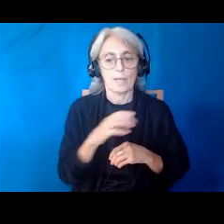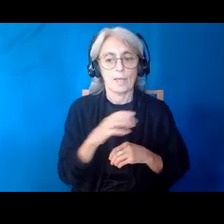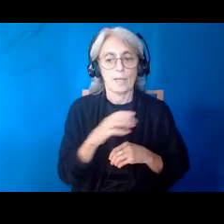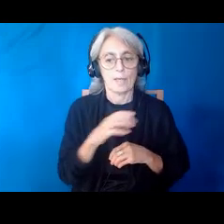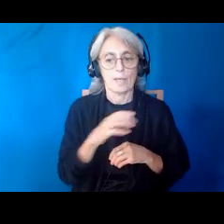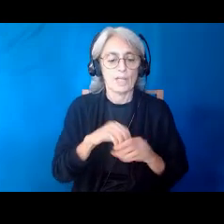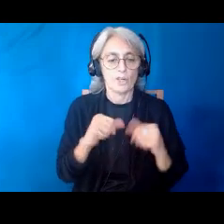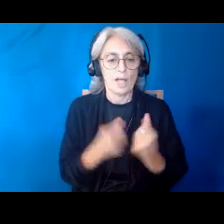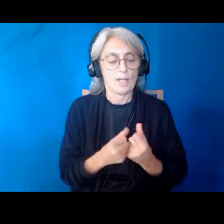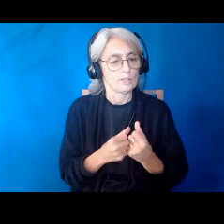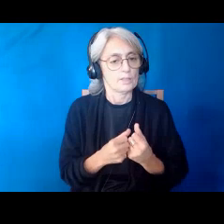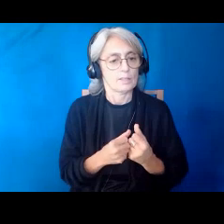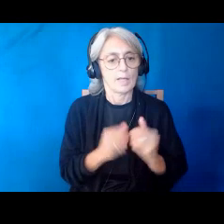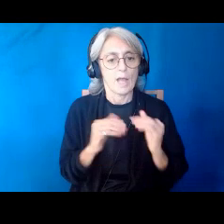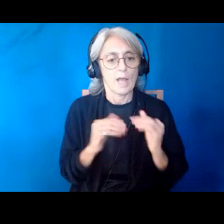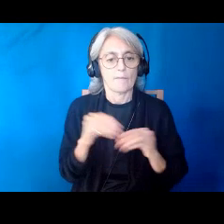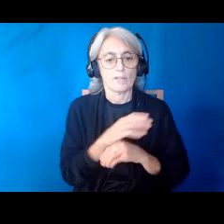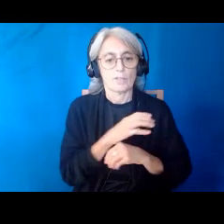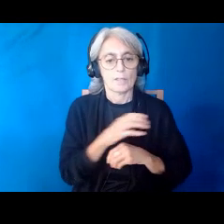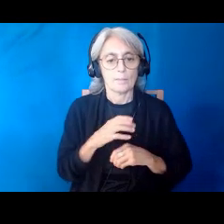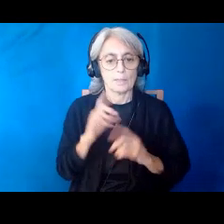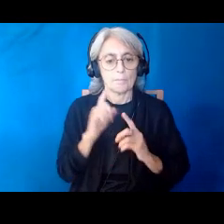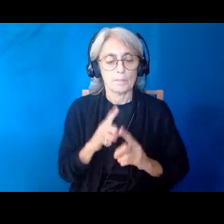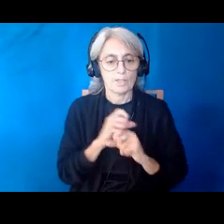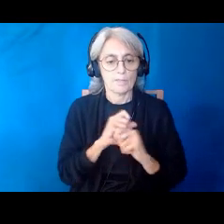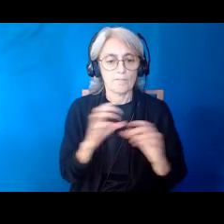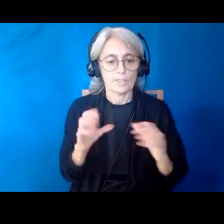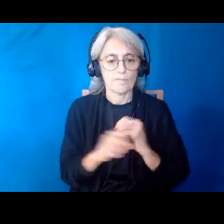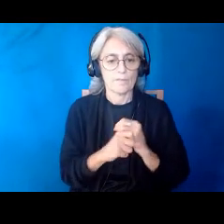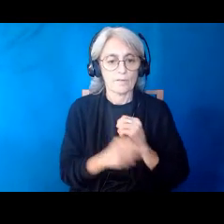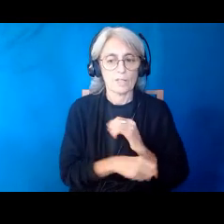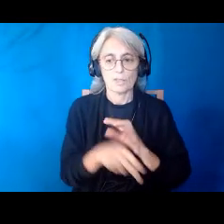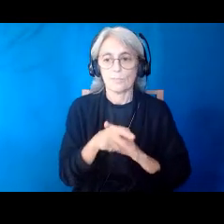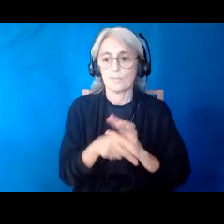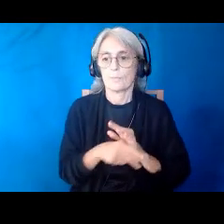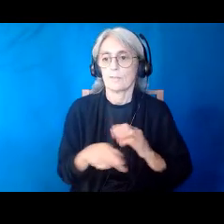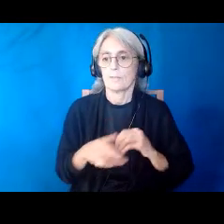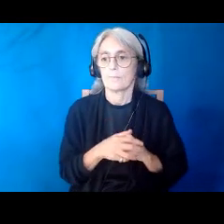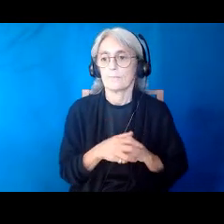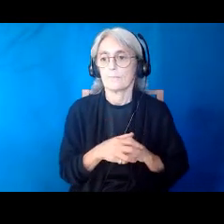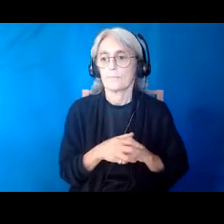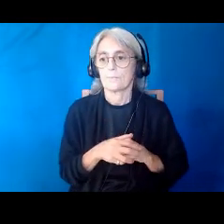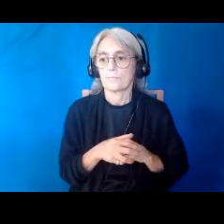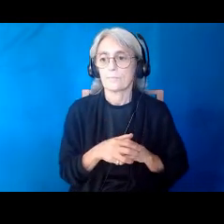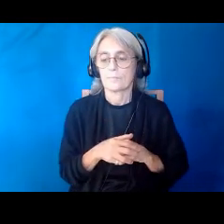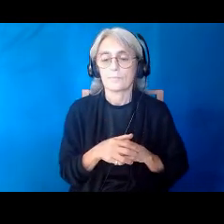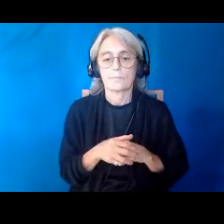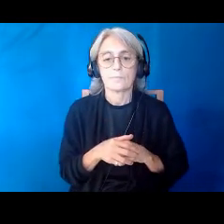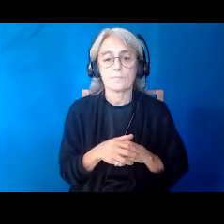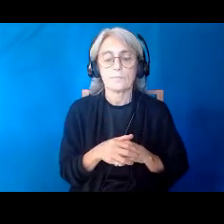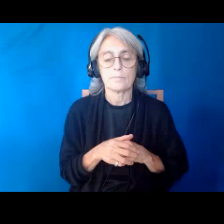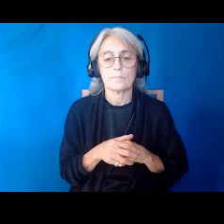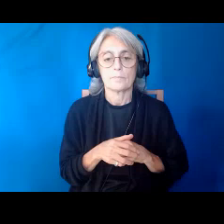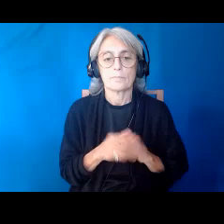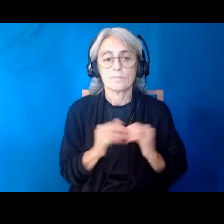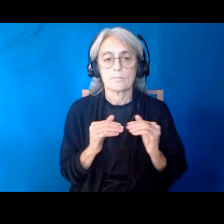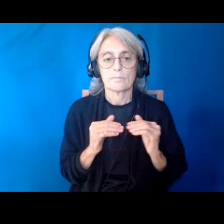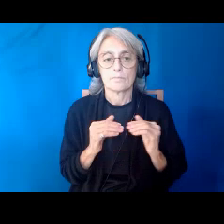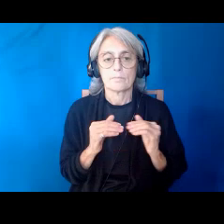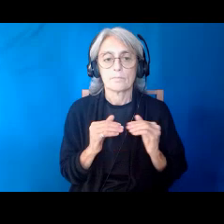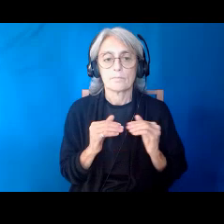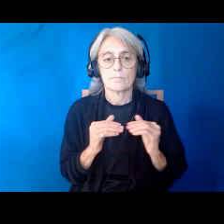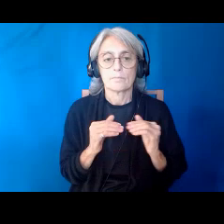Interagency Equity Advisory Committee's mission, vision, and foundational principles for transportation equity, with whom I will share with